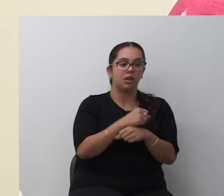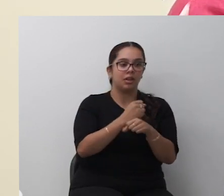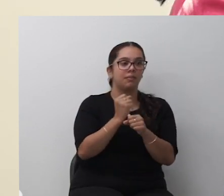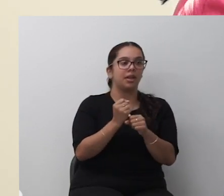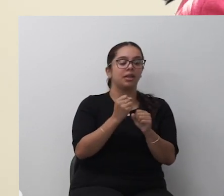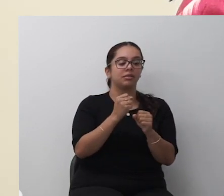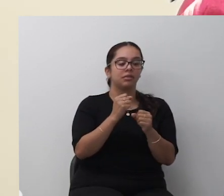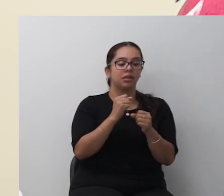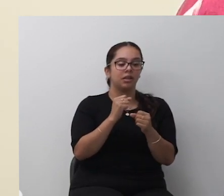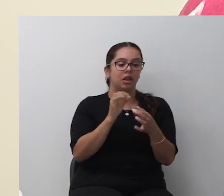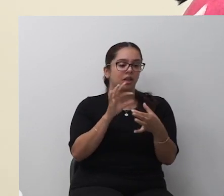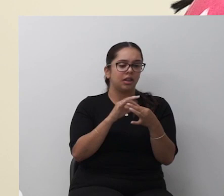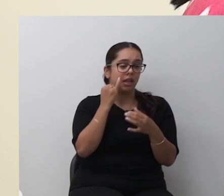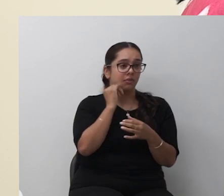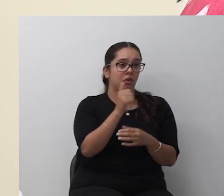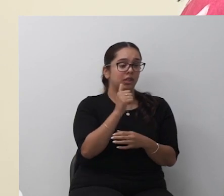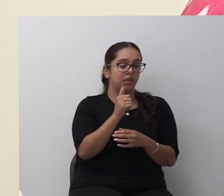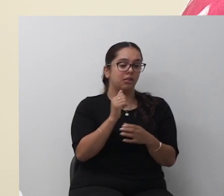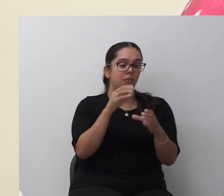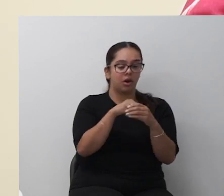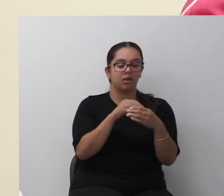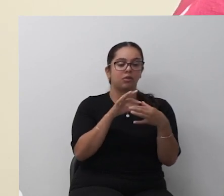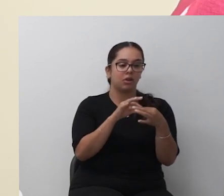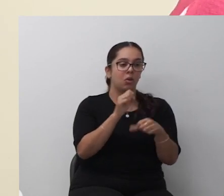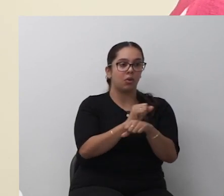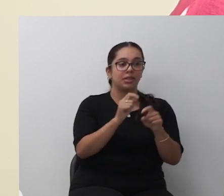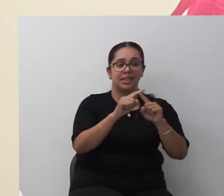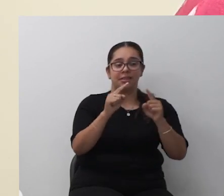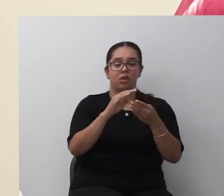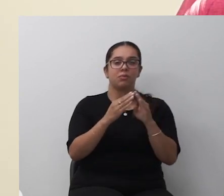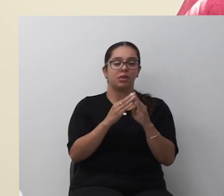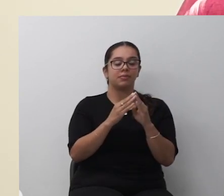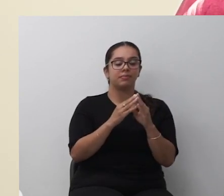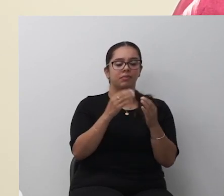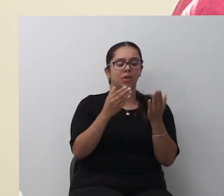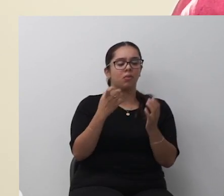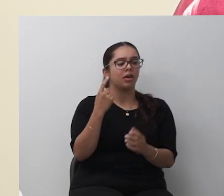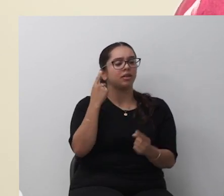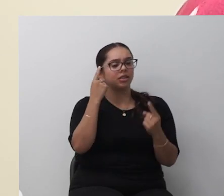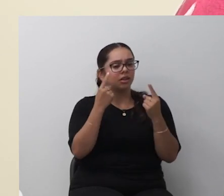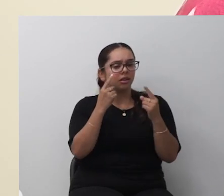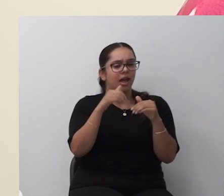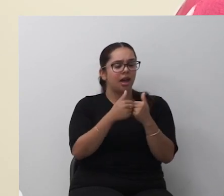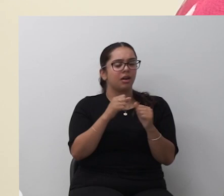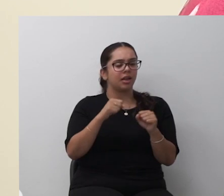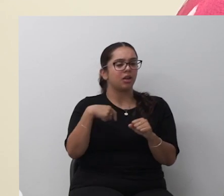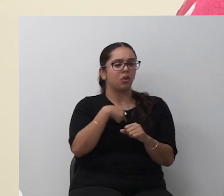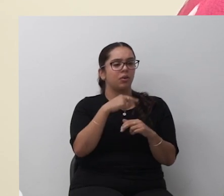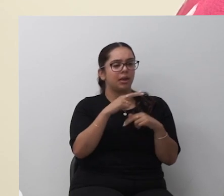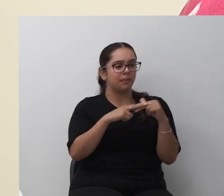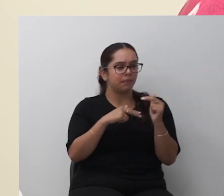So if you're a part of an organization that works in a different community, you might want to think about, well, how can we build